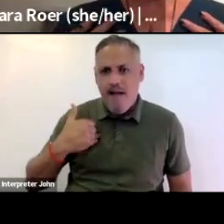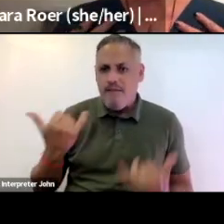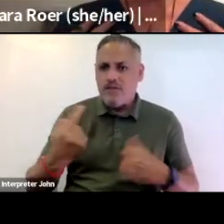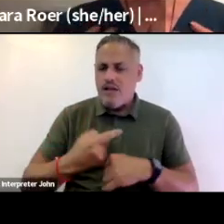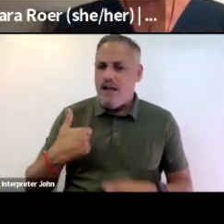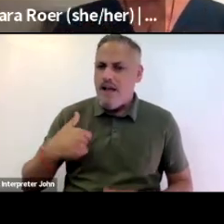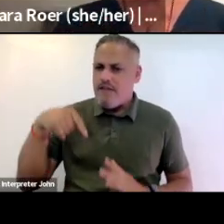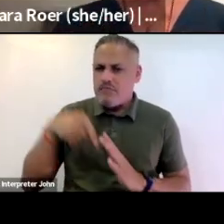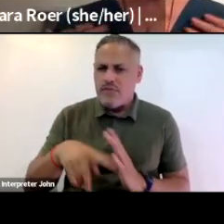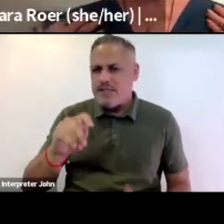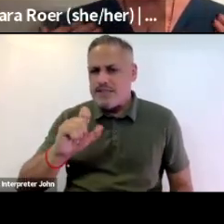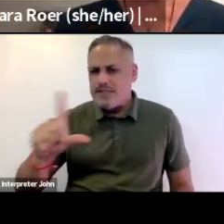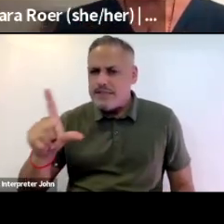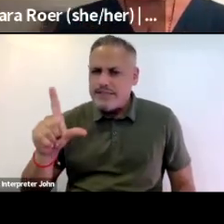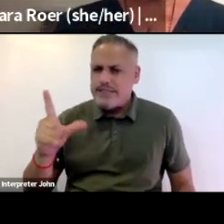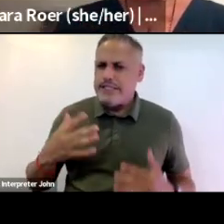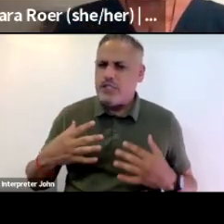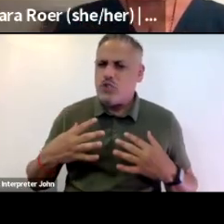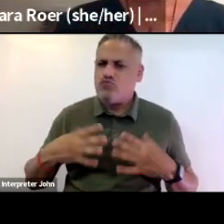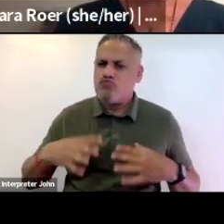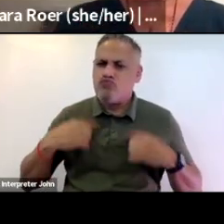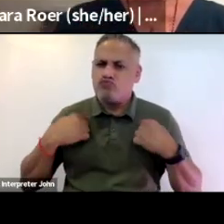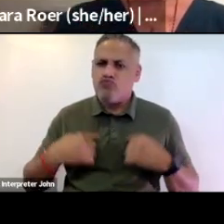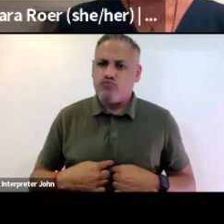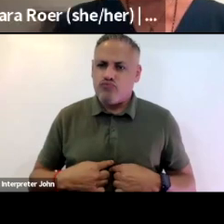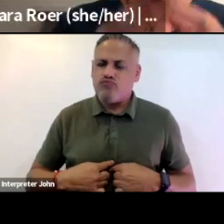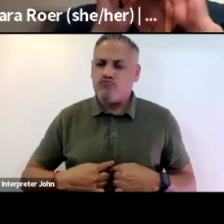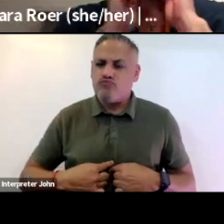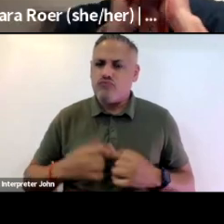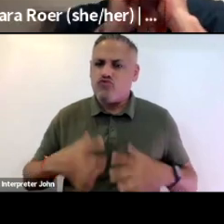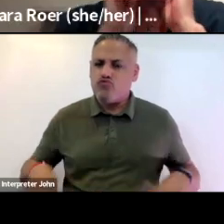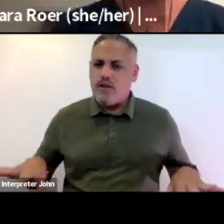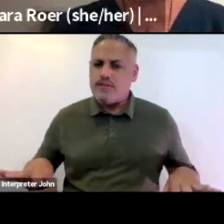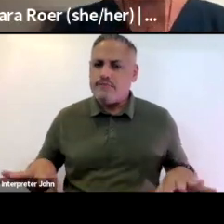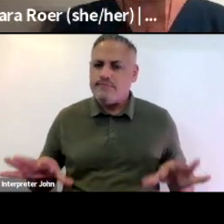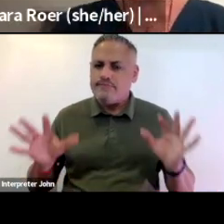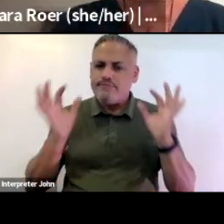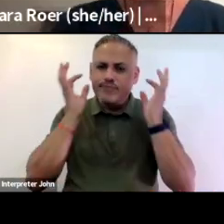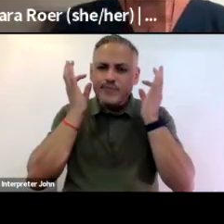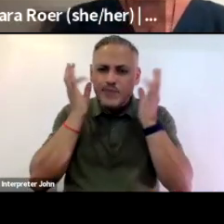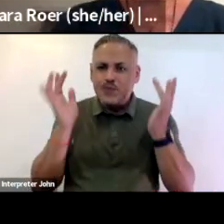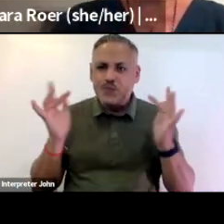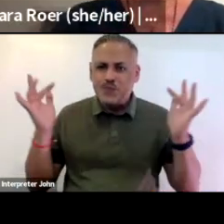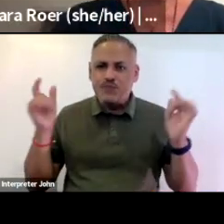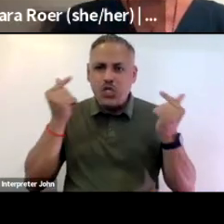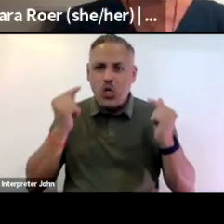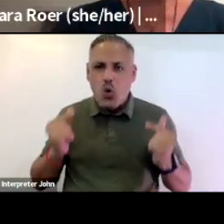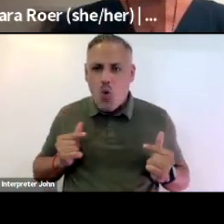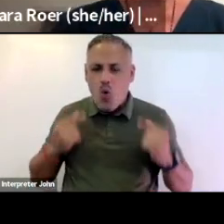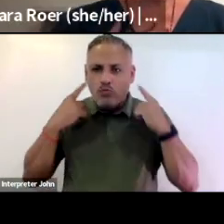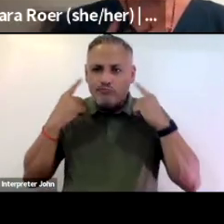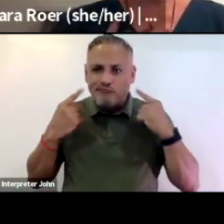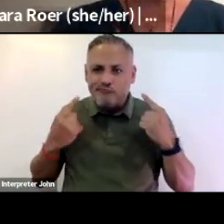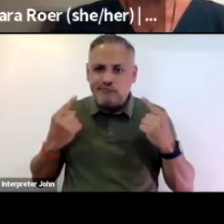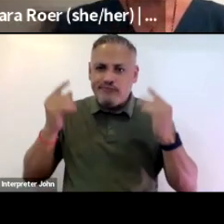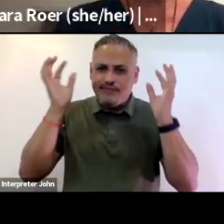deep teal dress that appears like a V-neck at the top. I'm adorned with some delicate gold-colored spiral earrings